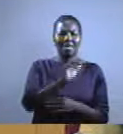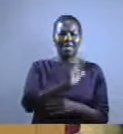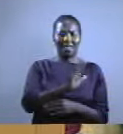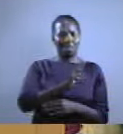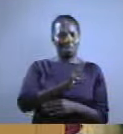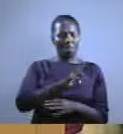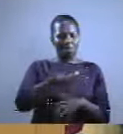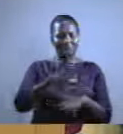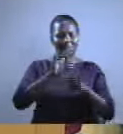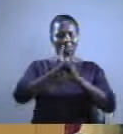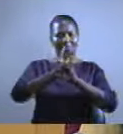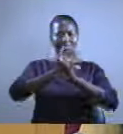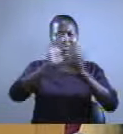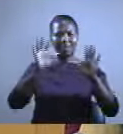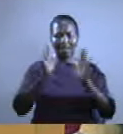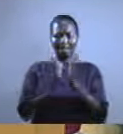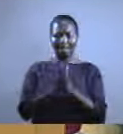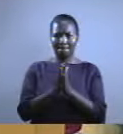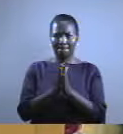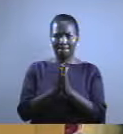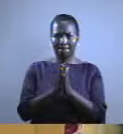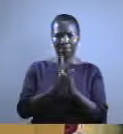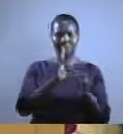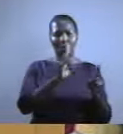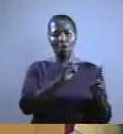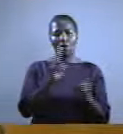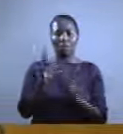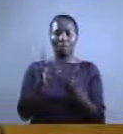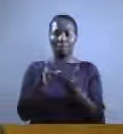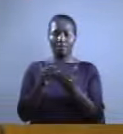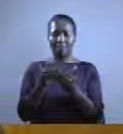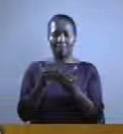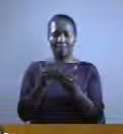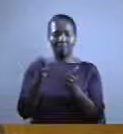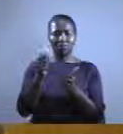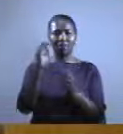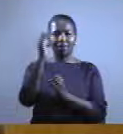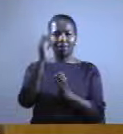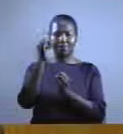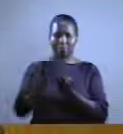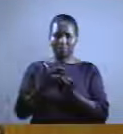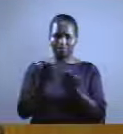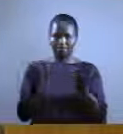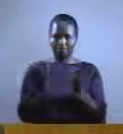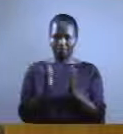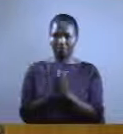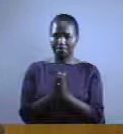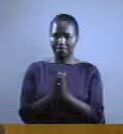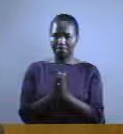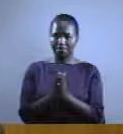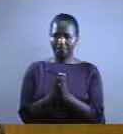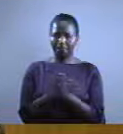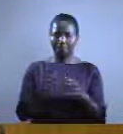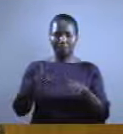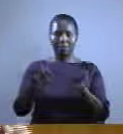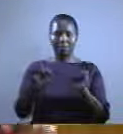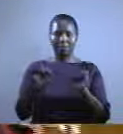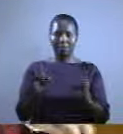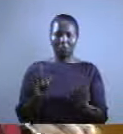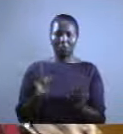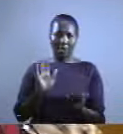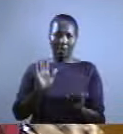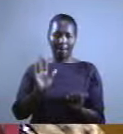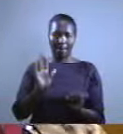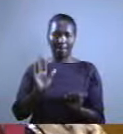Chair, honorable members, good afternoon. Honorable Chair, the main